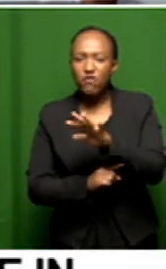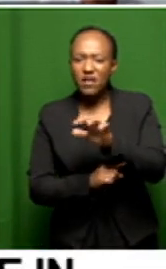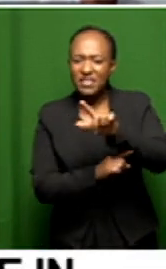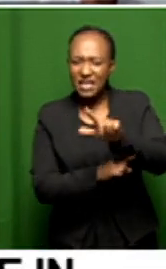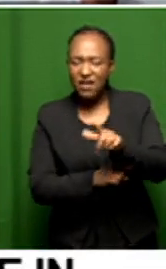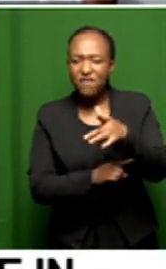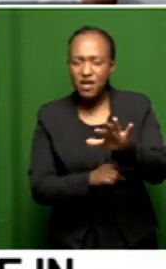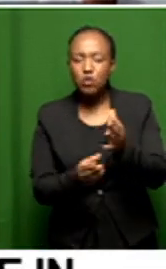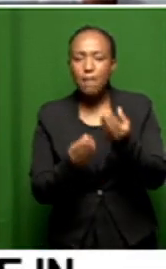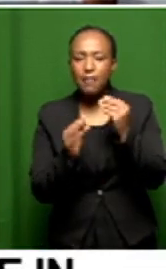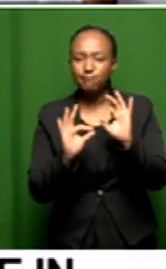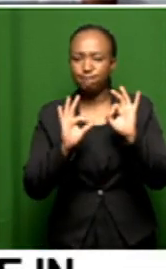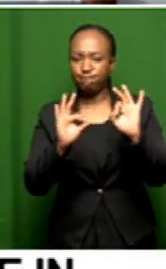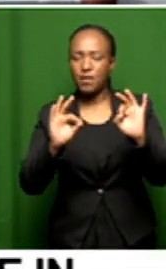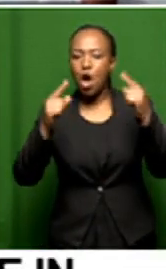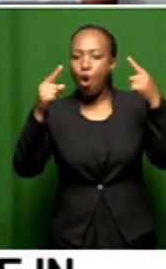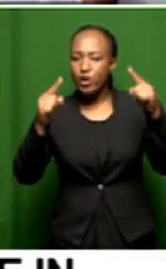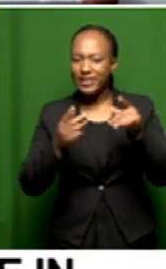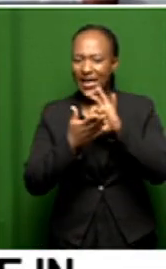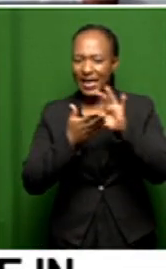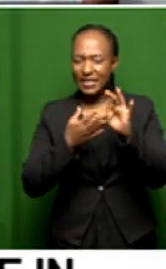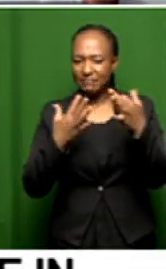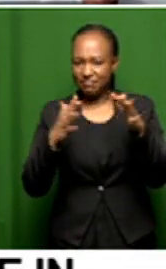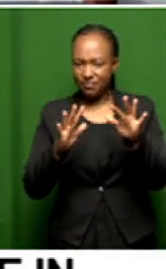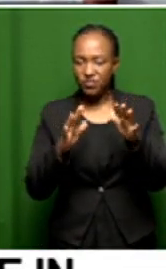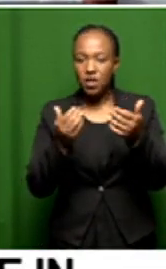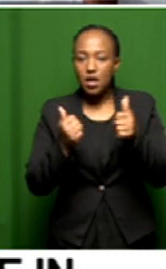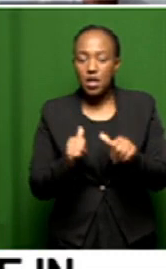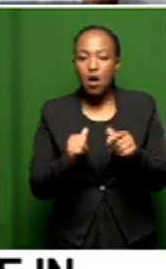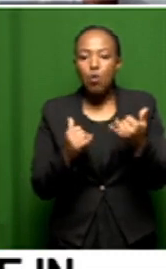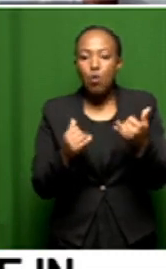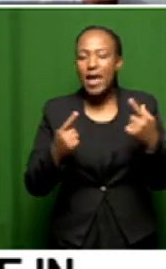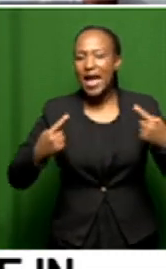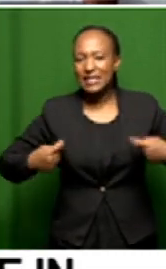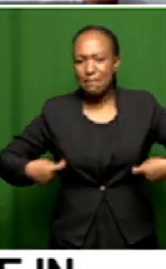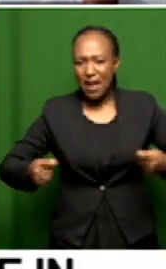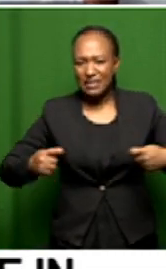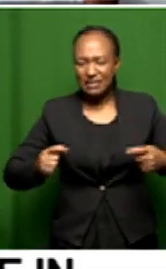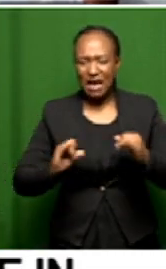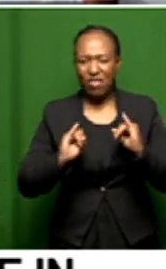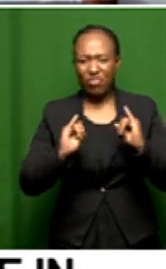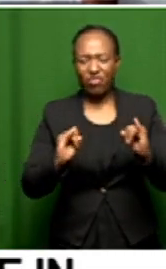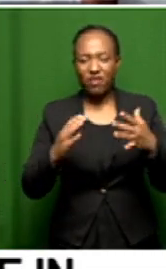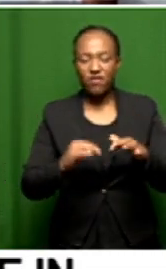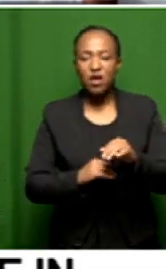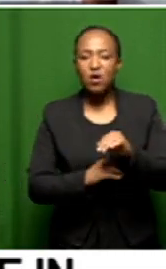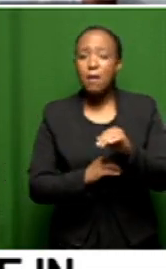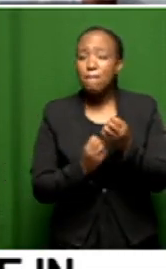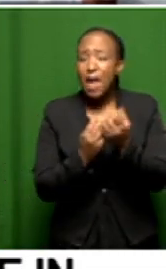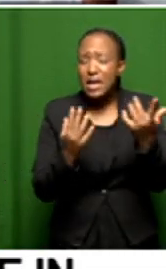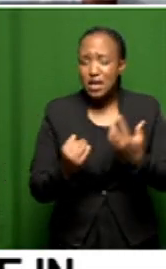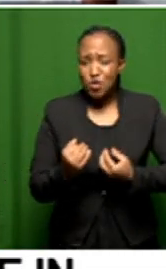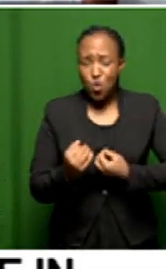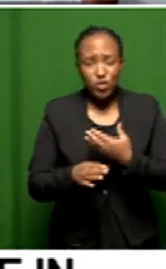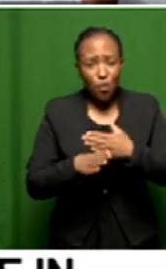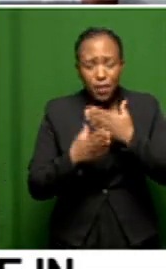municipalities received a clean audit. There's quite a big irregular expenditure. The youth is not working. Close to 43% of the people are unemployed. So those